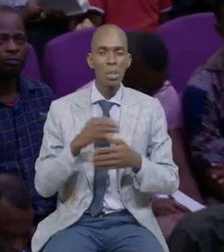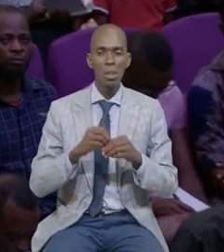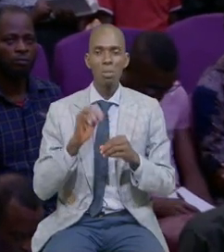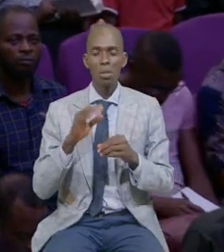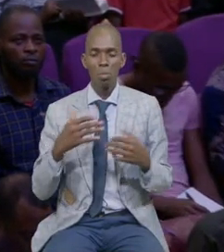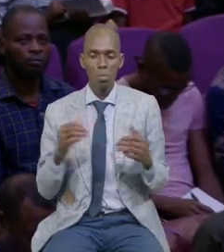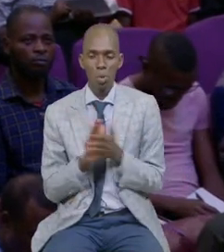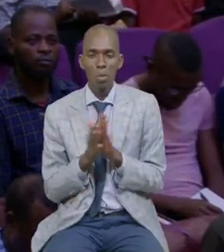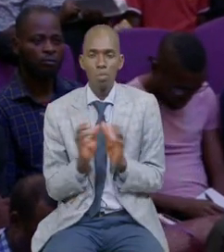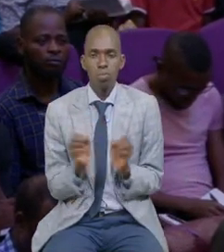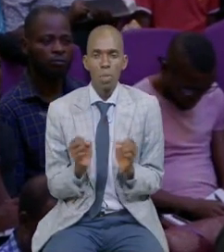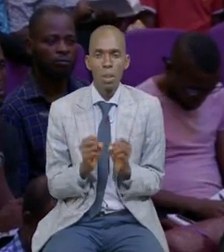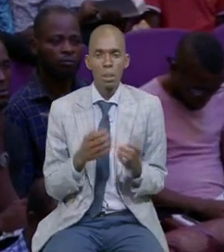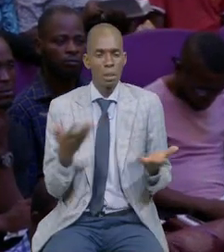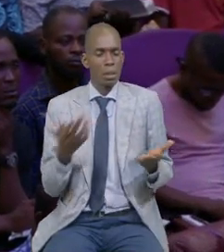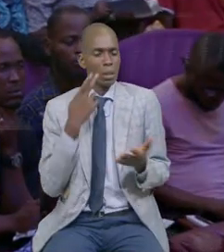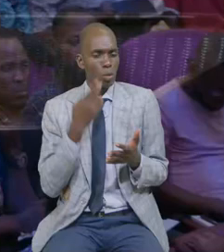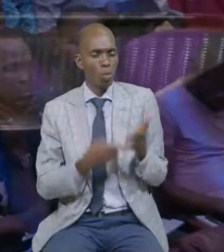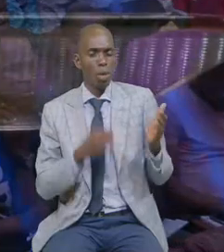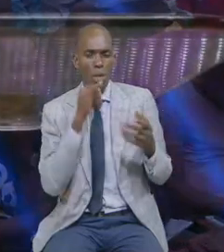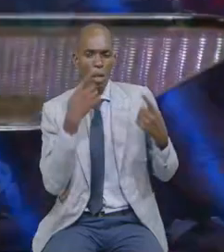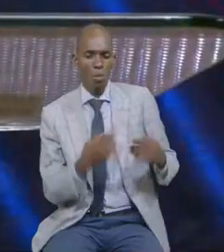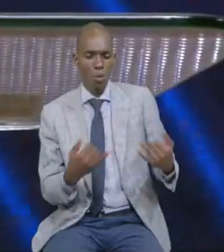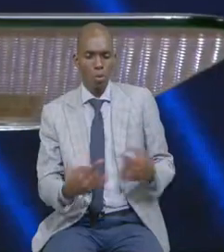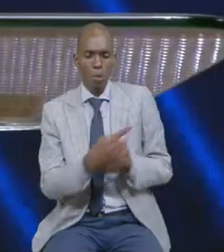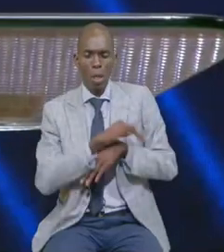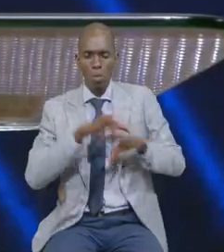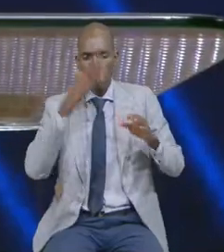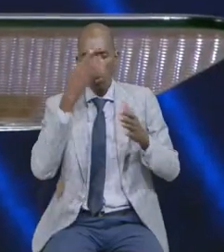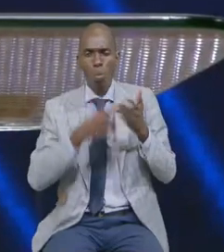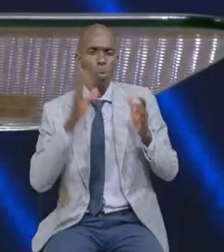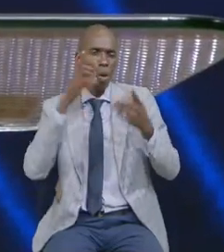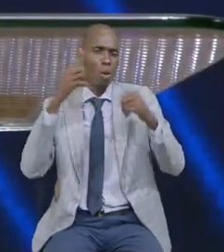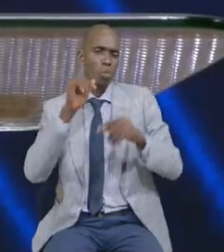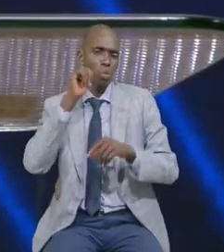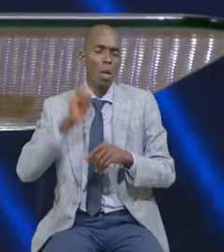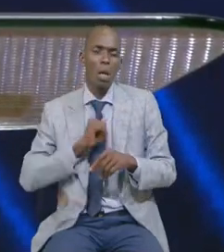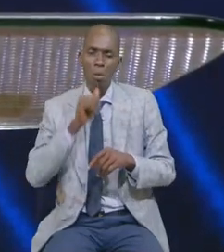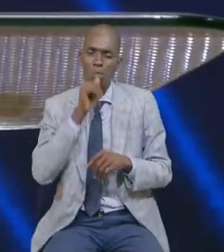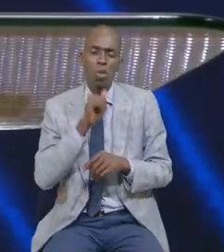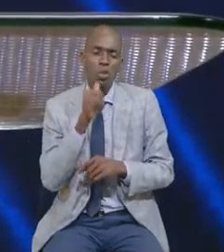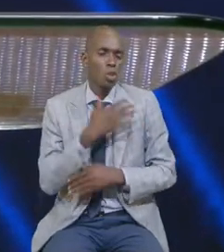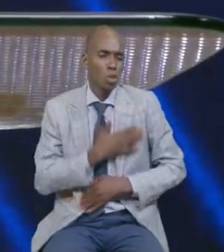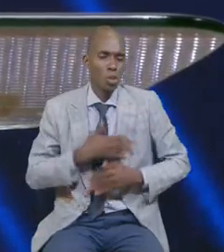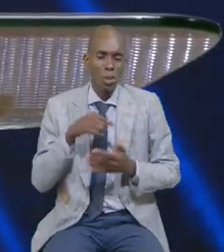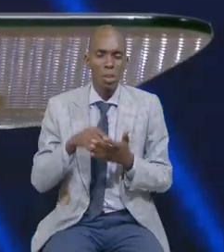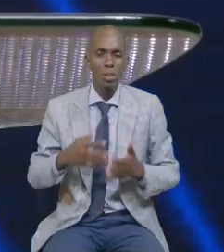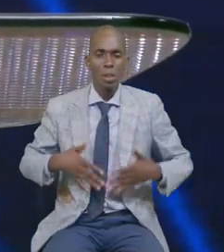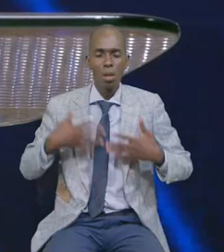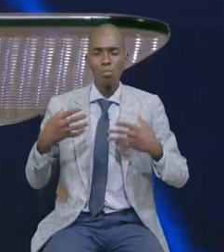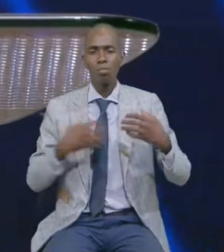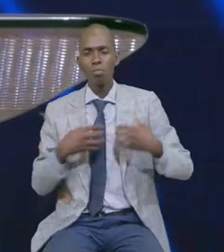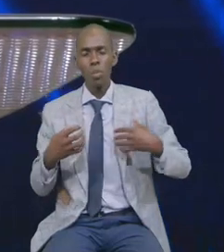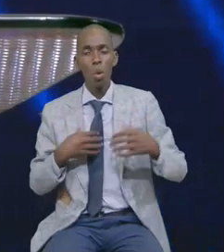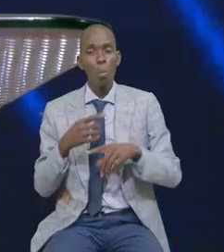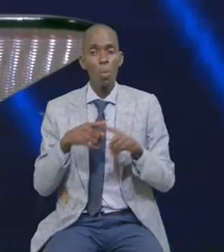is happening today, I don't know what will happen tomorrow, I'm not enjoying life, I'm not enjoying this. They're complaining, but he said, don't